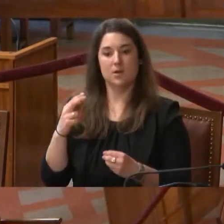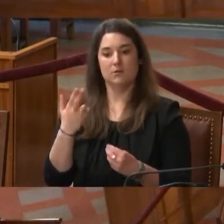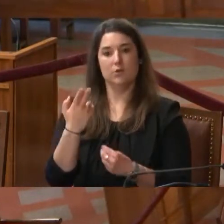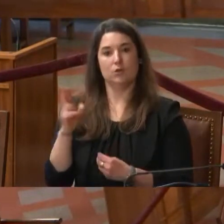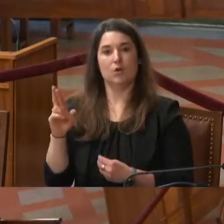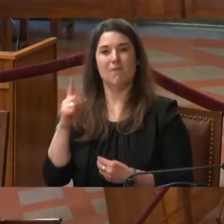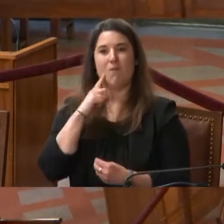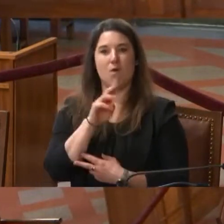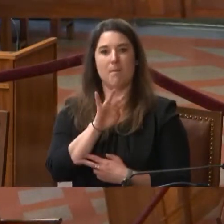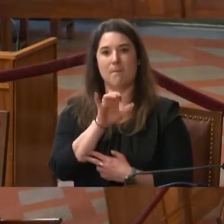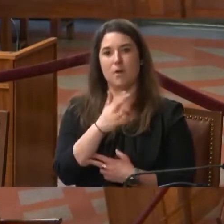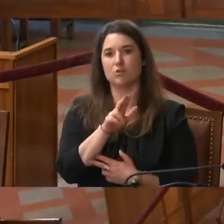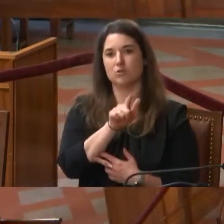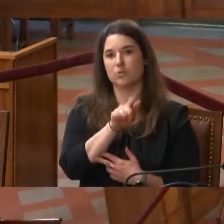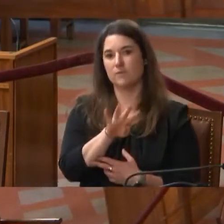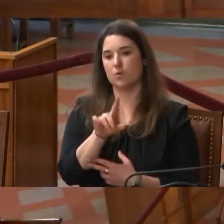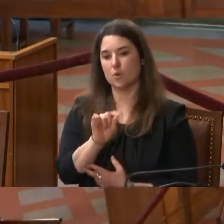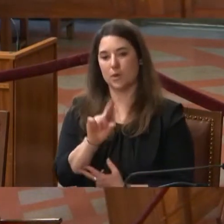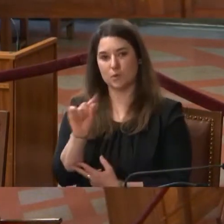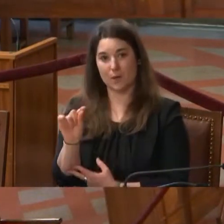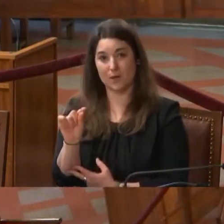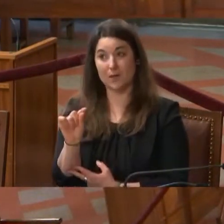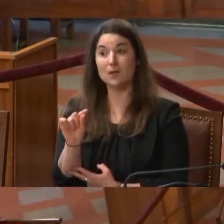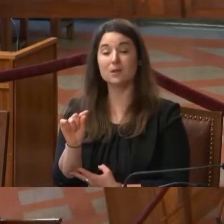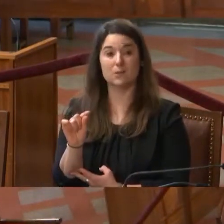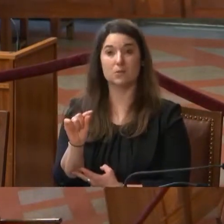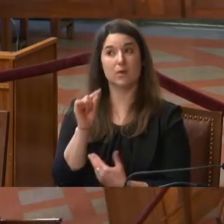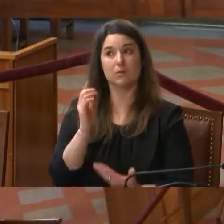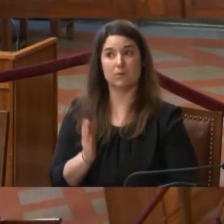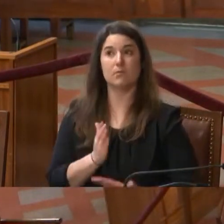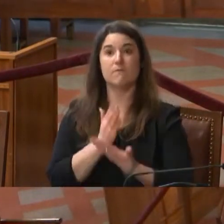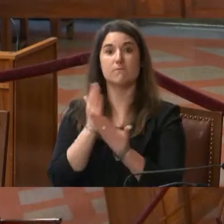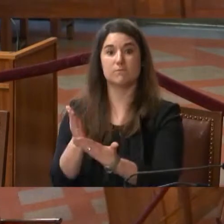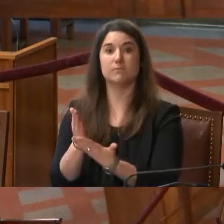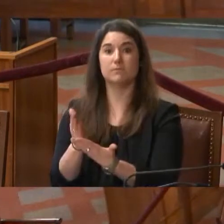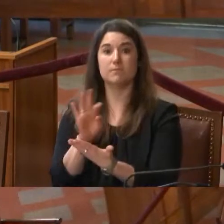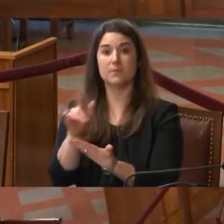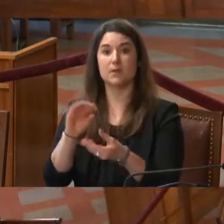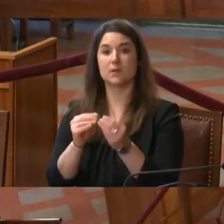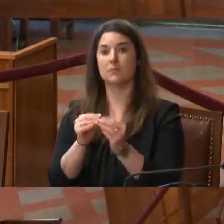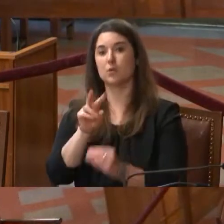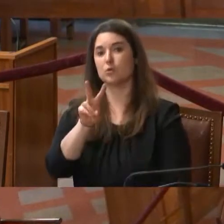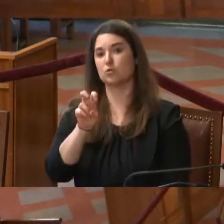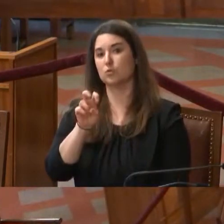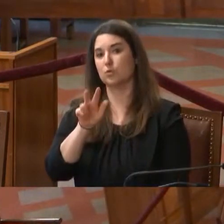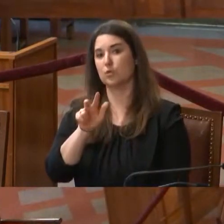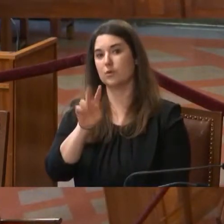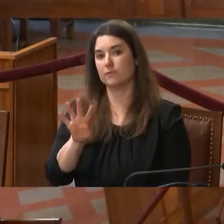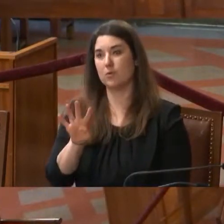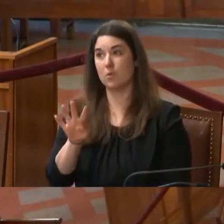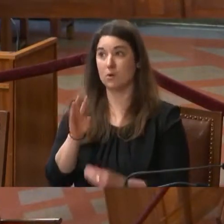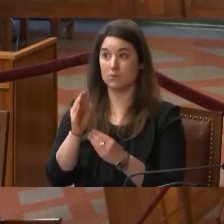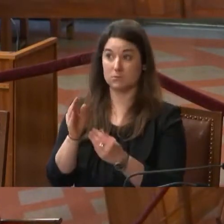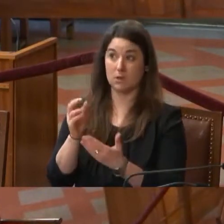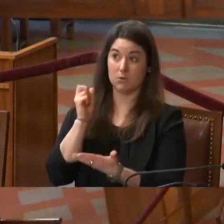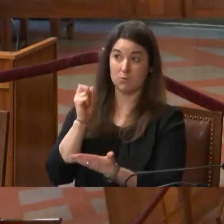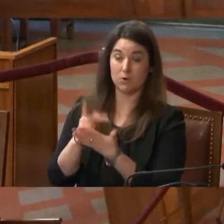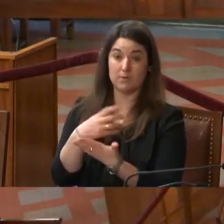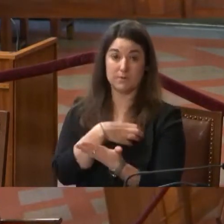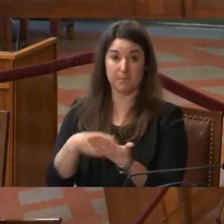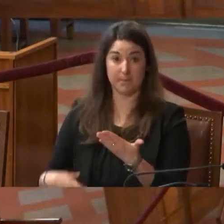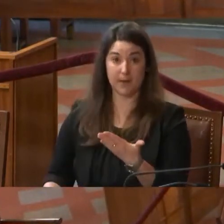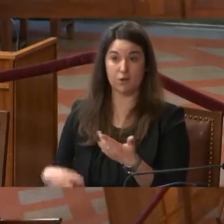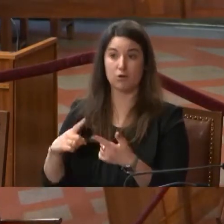for March 24, 2020. With an affirmative recommendation. Bill Number 234, Resolution authorizing the